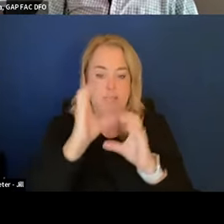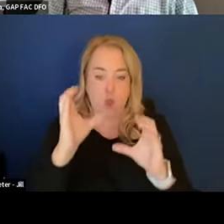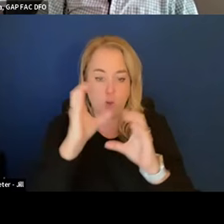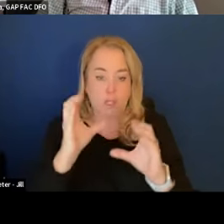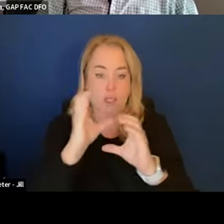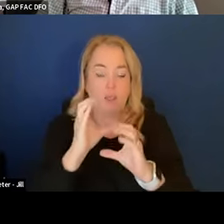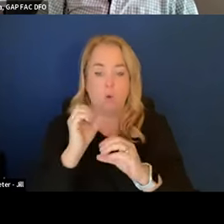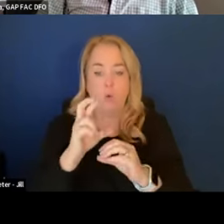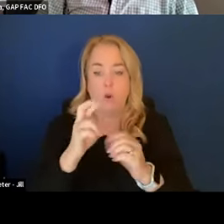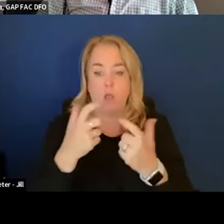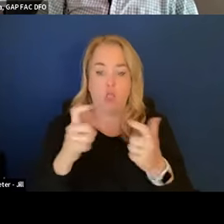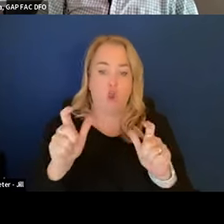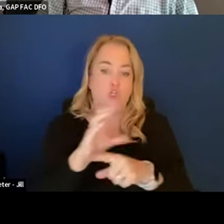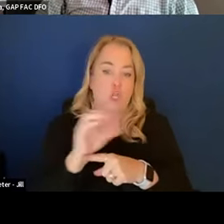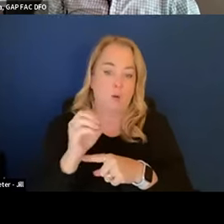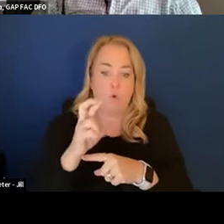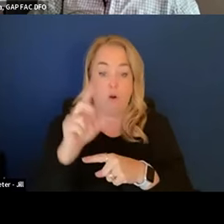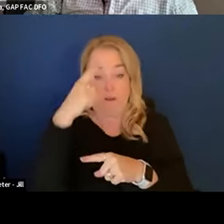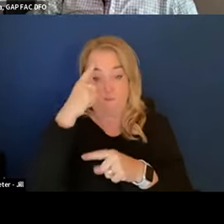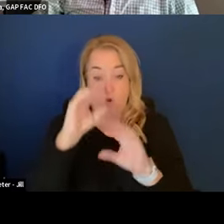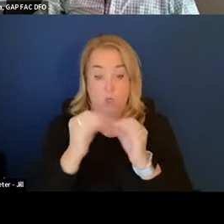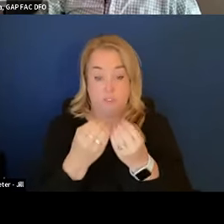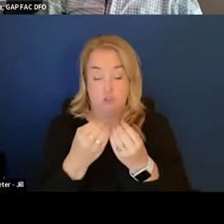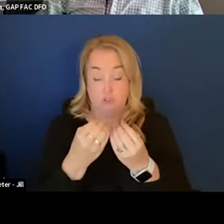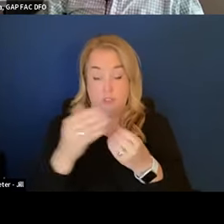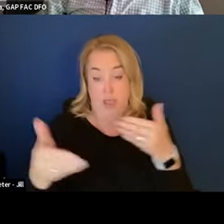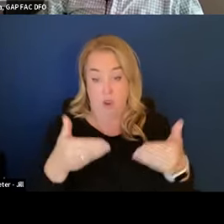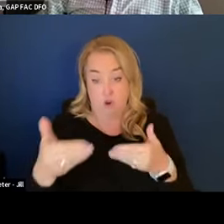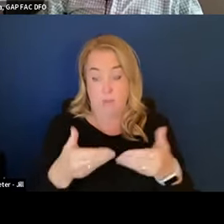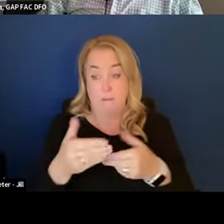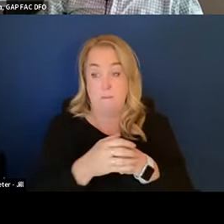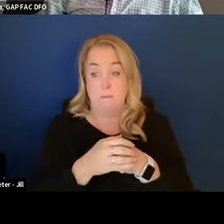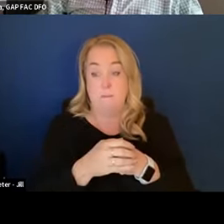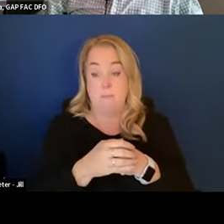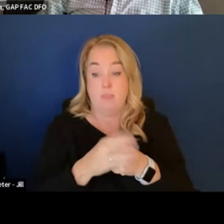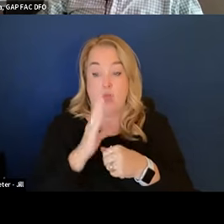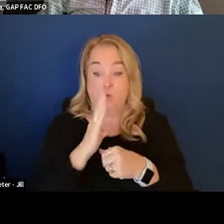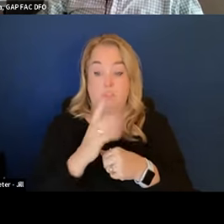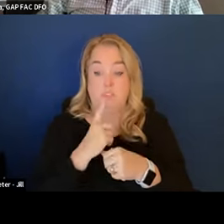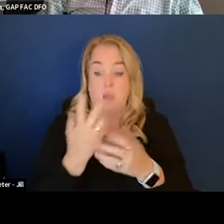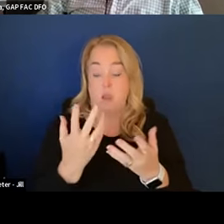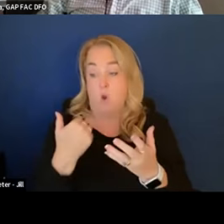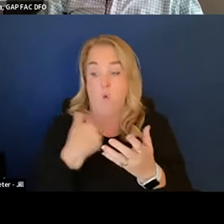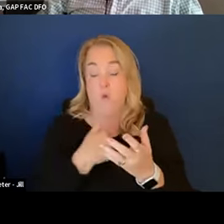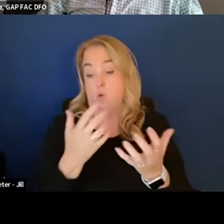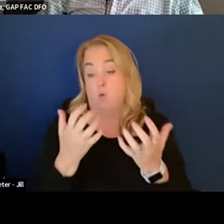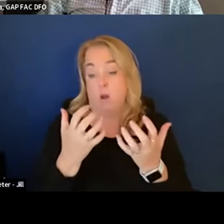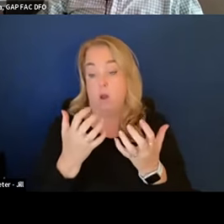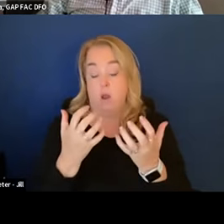a large enterprise, or in sometimes government organizations hire them to say, we want to see,